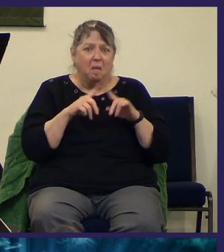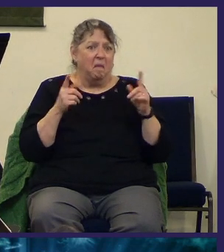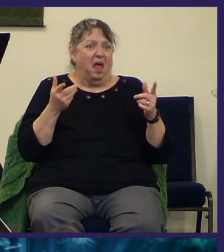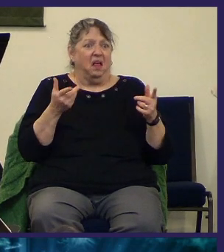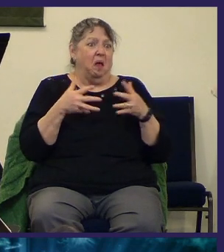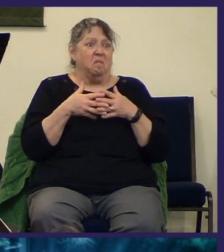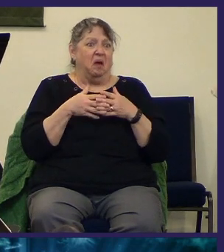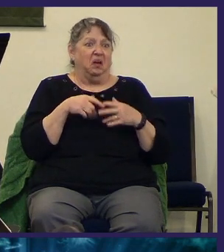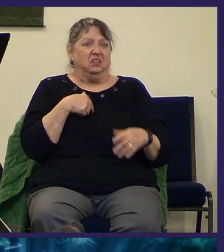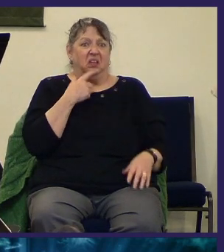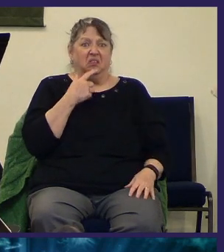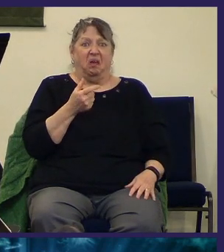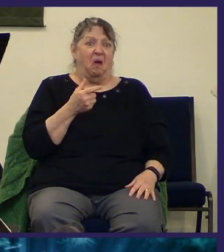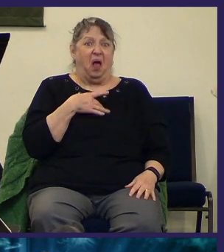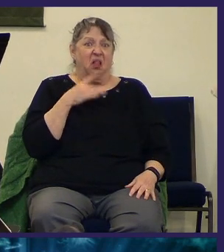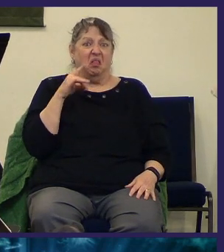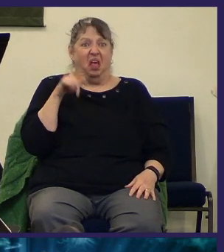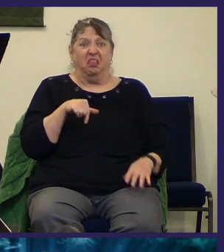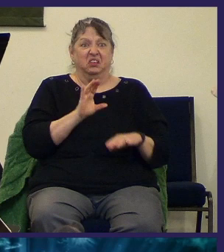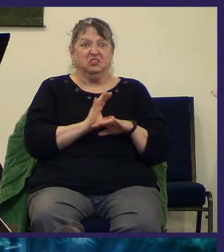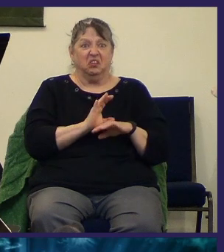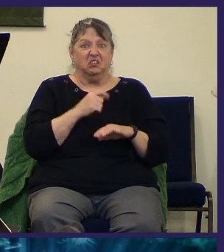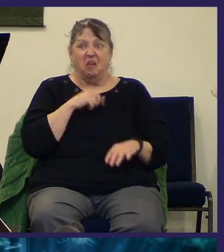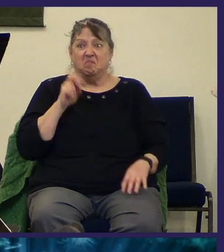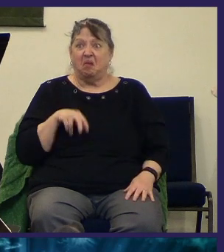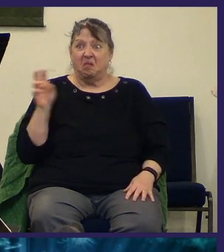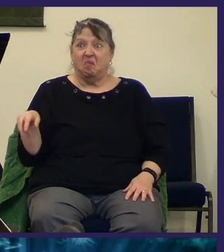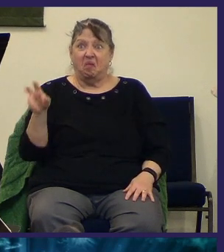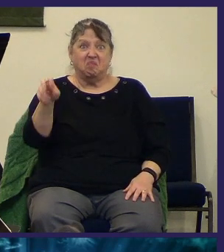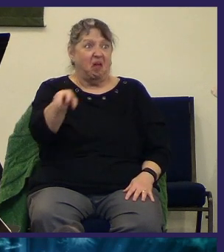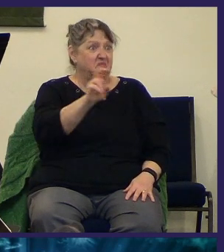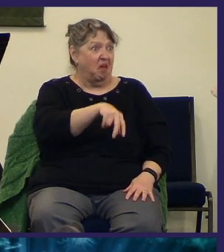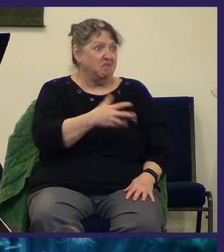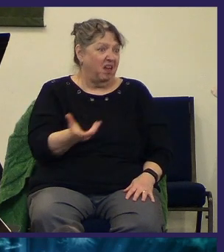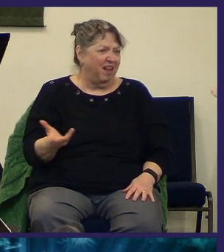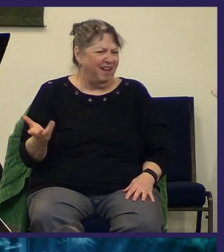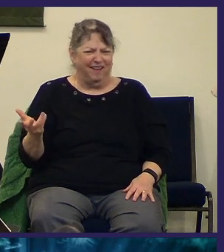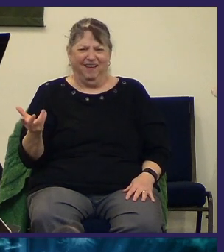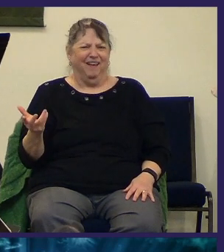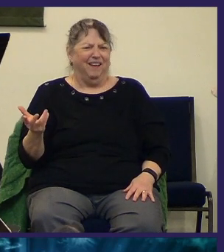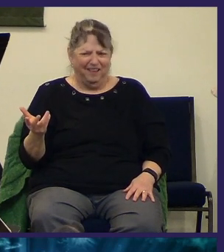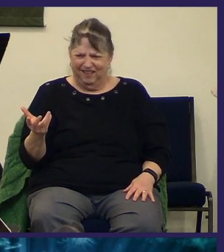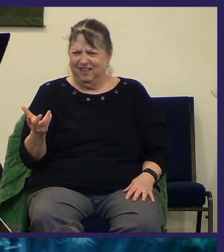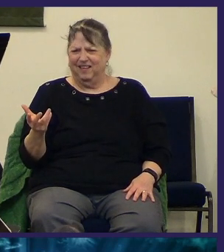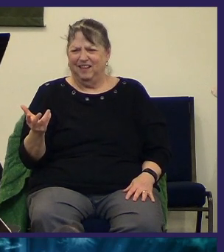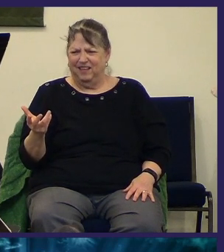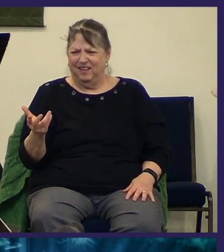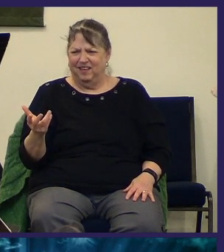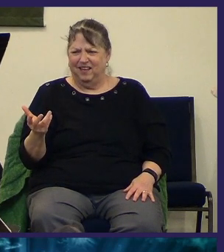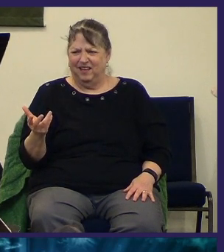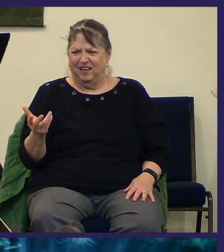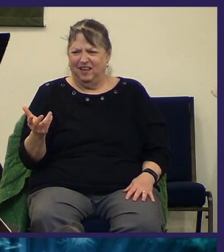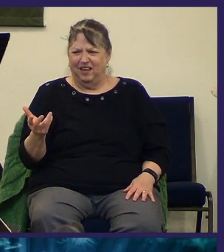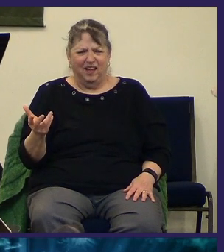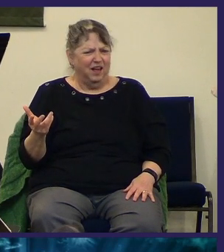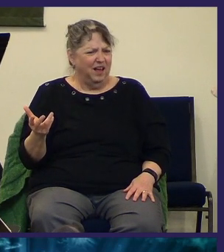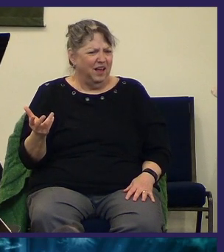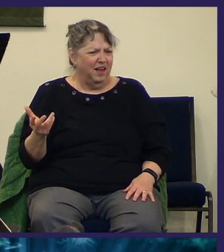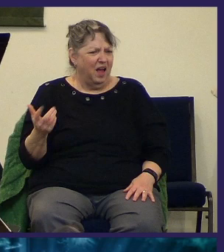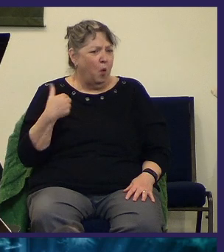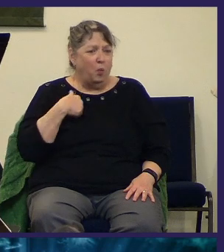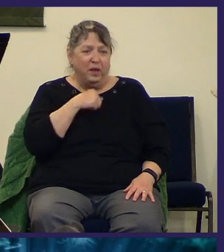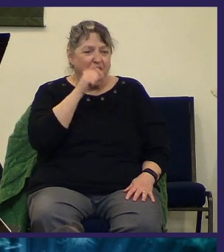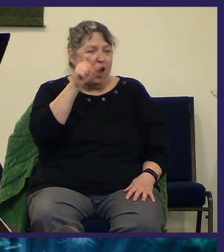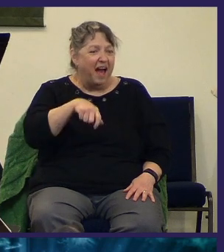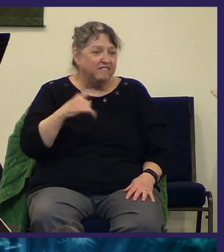we just take it for for granted our missionary fields are right in our own backyard we don't have to fly